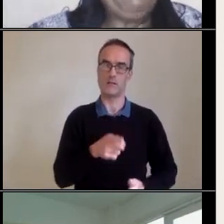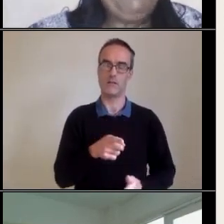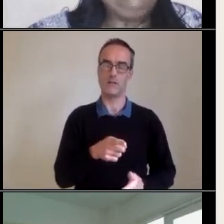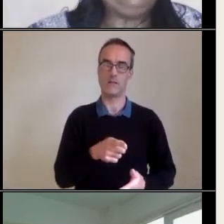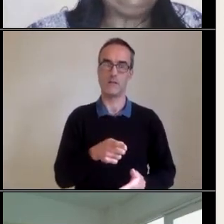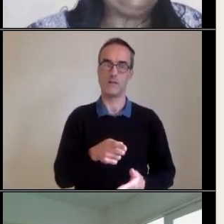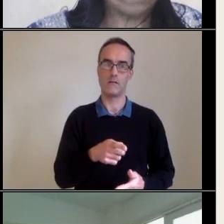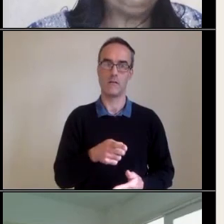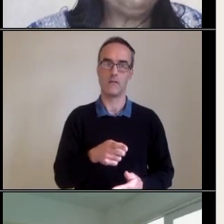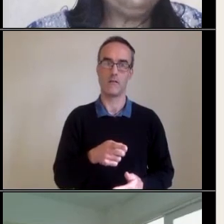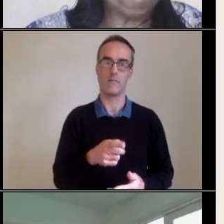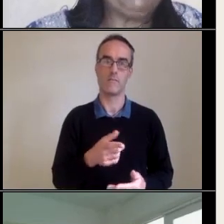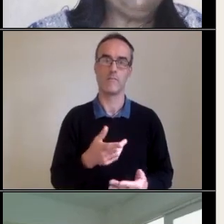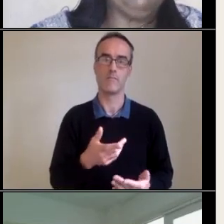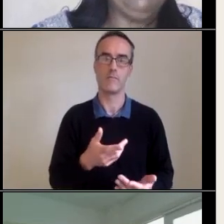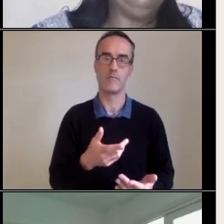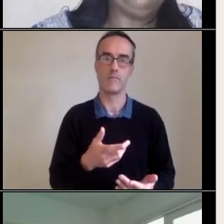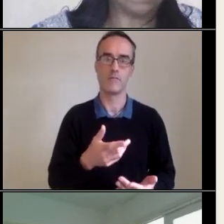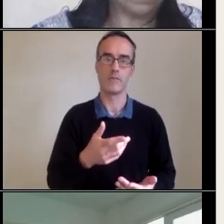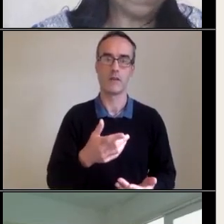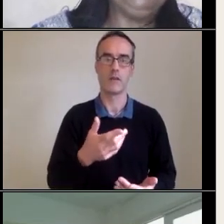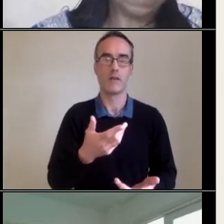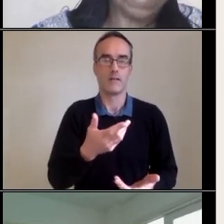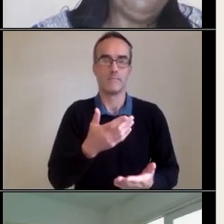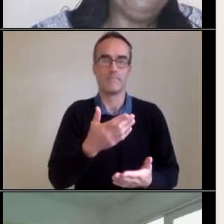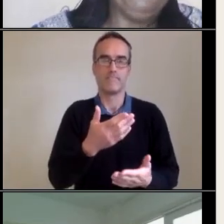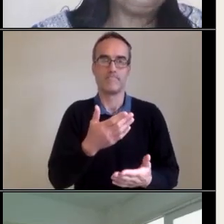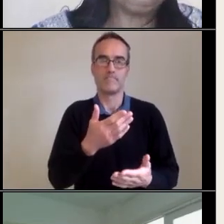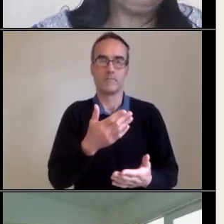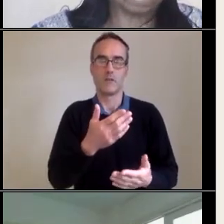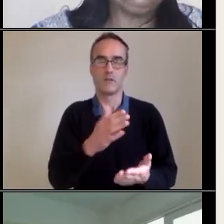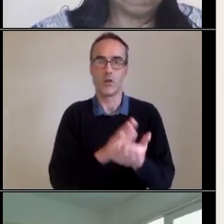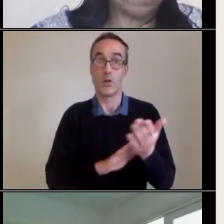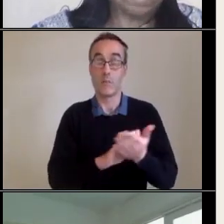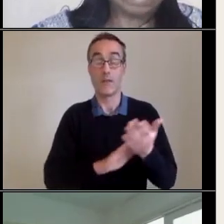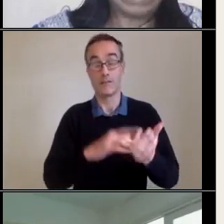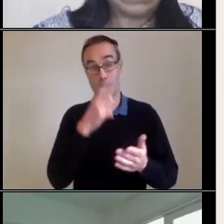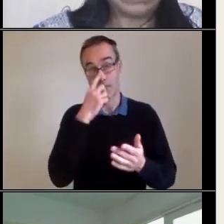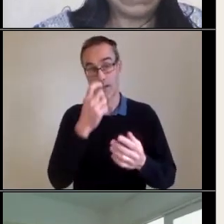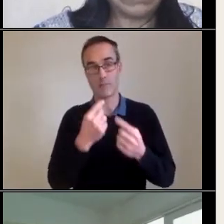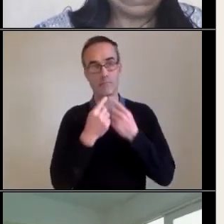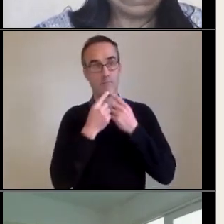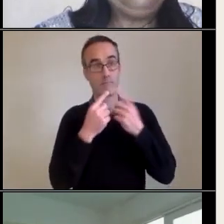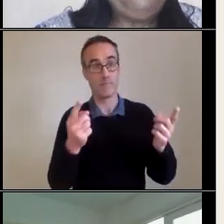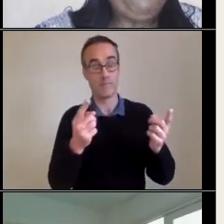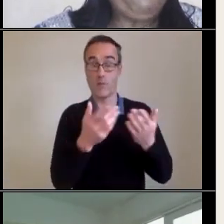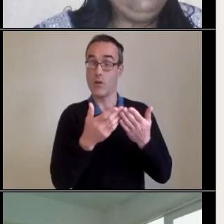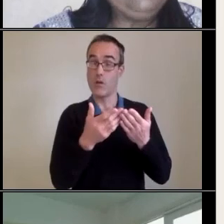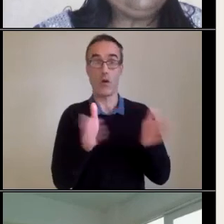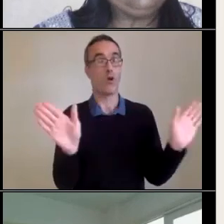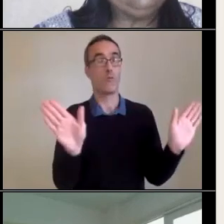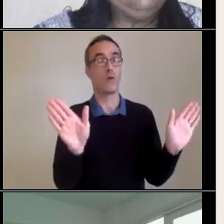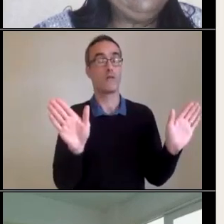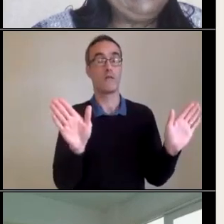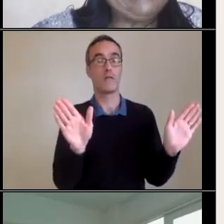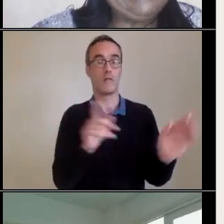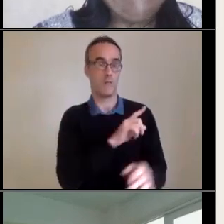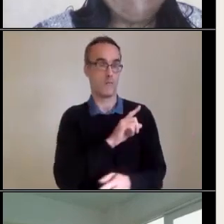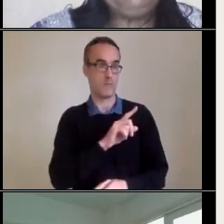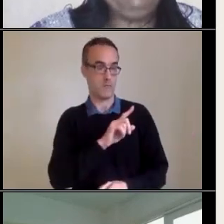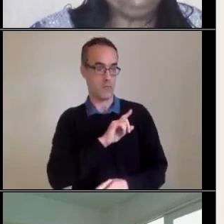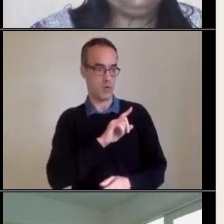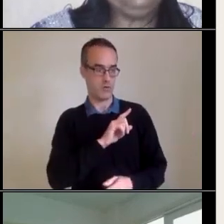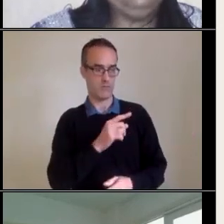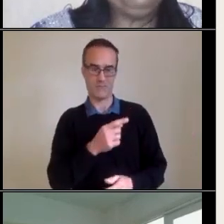because employment is an administrative thing that will mostly the senior colleagues in